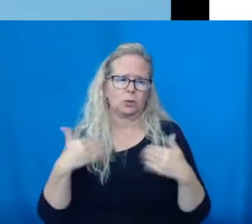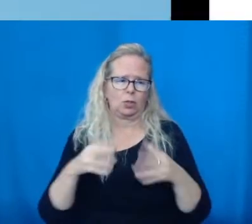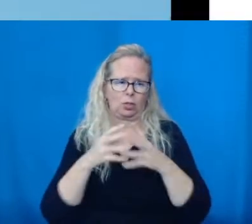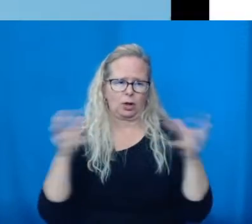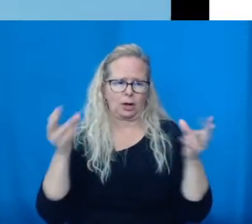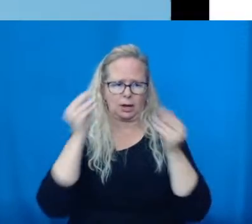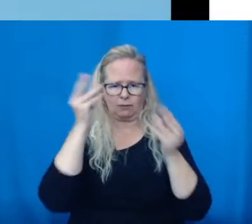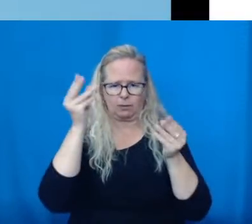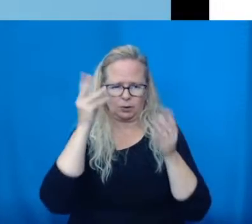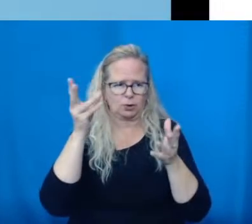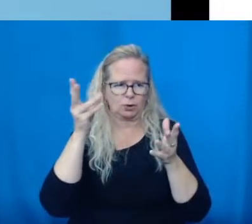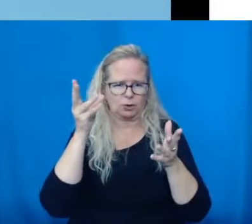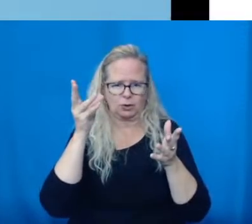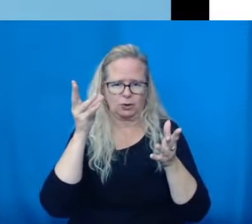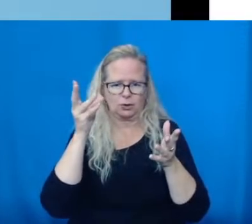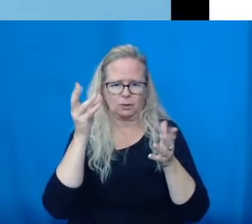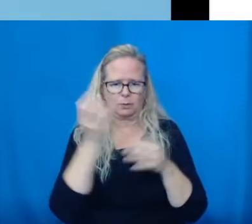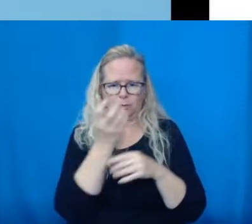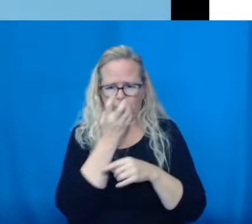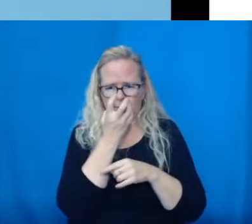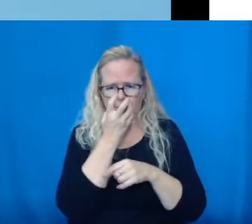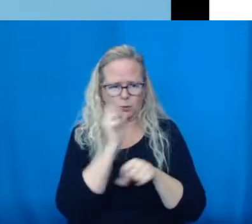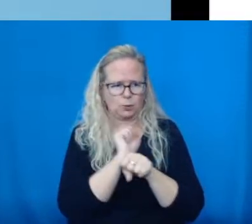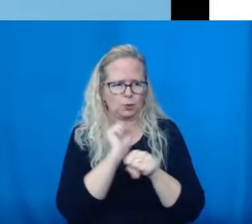that comes to hand and say, there's your respirator, go to it.